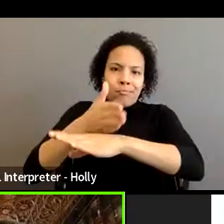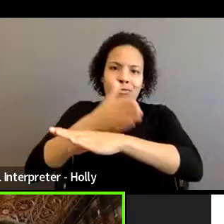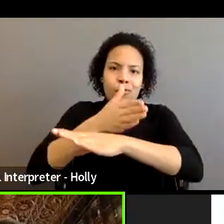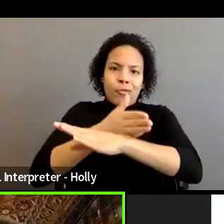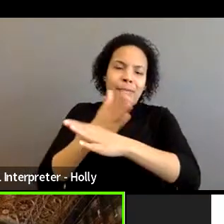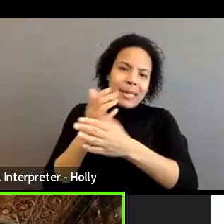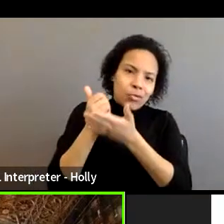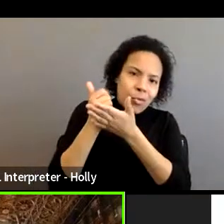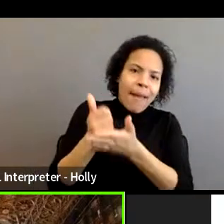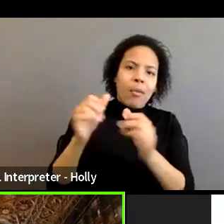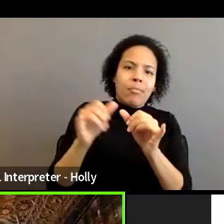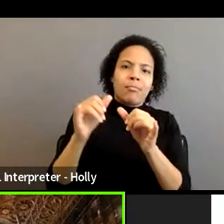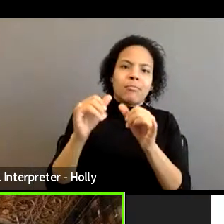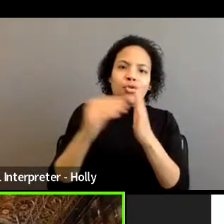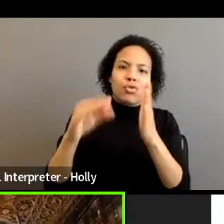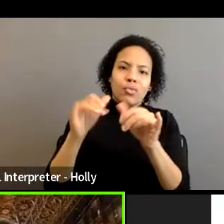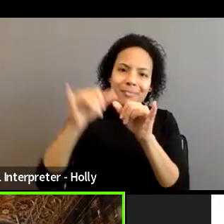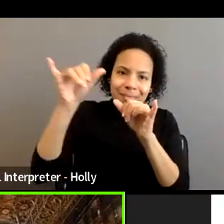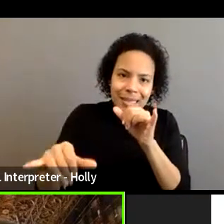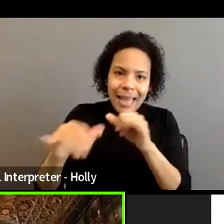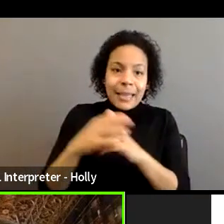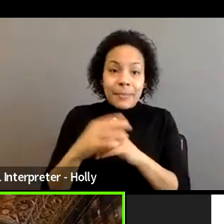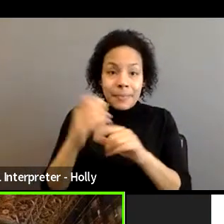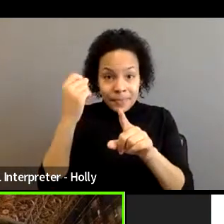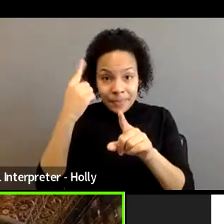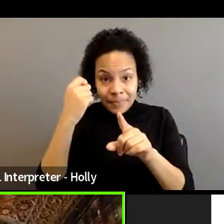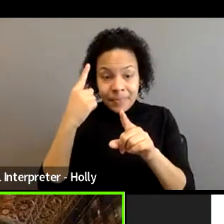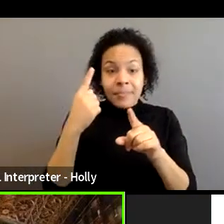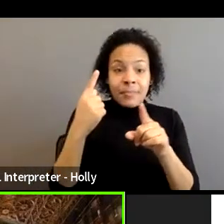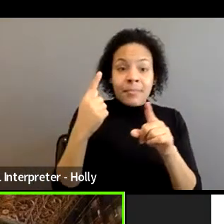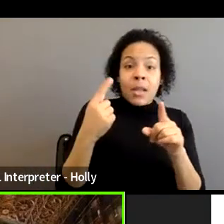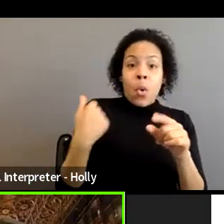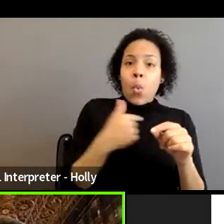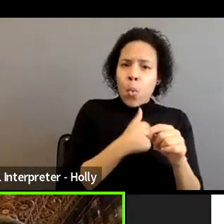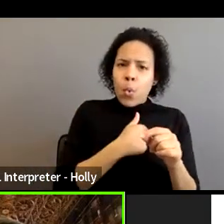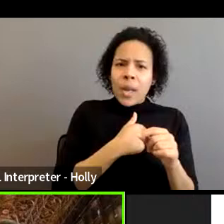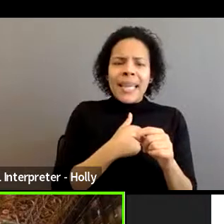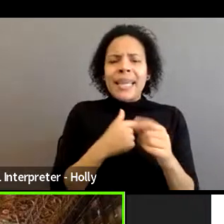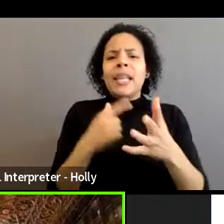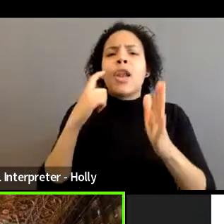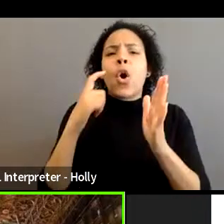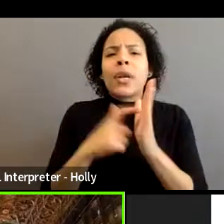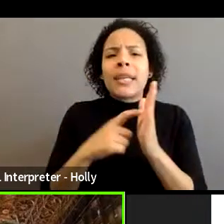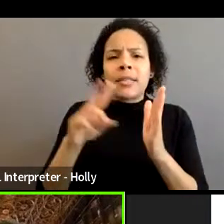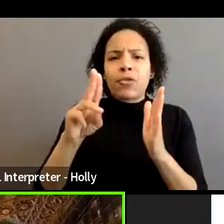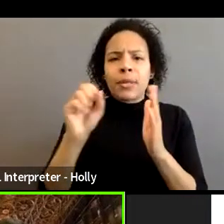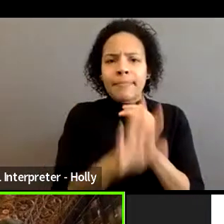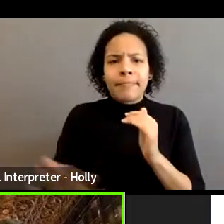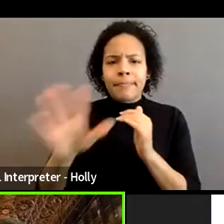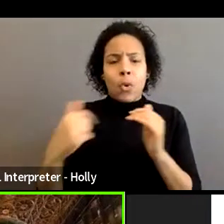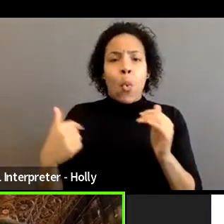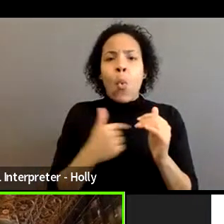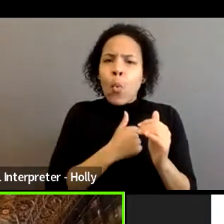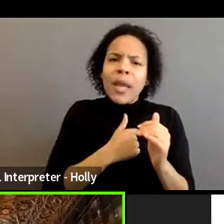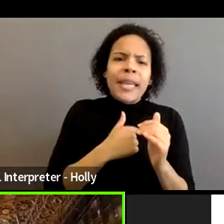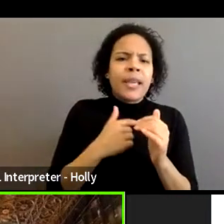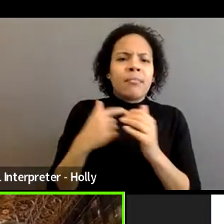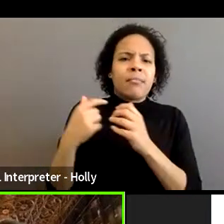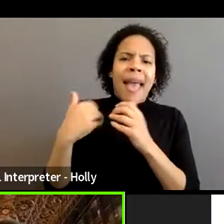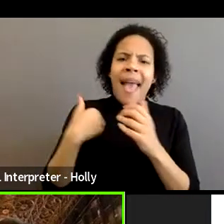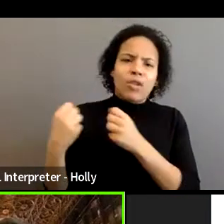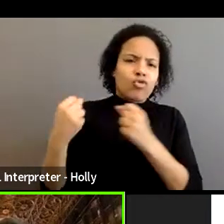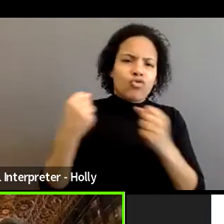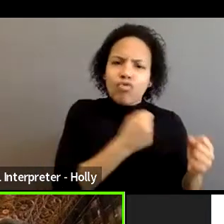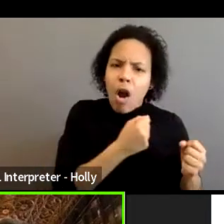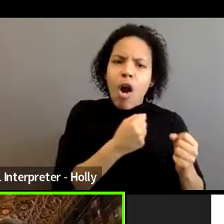are committed to bringing students in. We want them to take the loans out. We might get them in the scholarship program